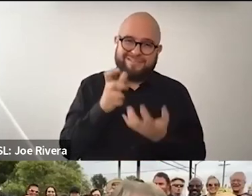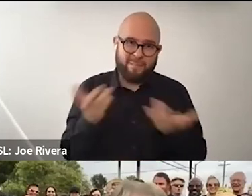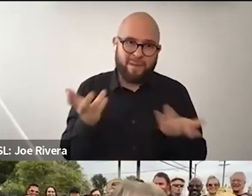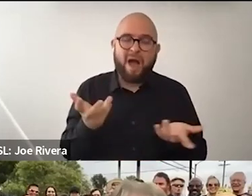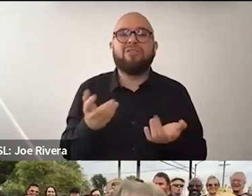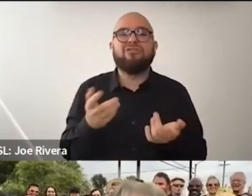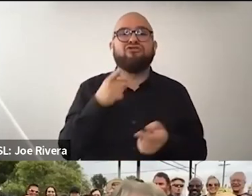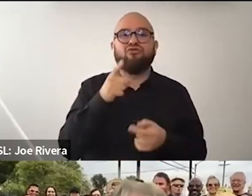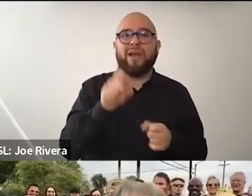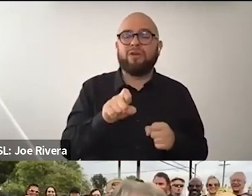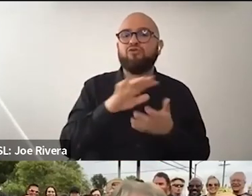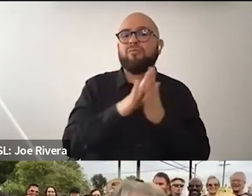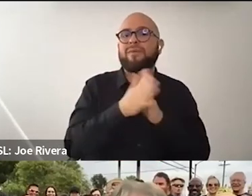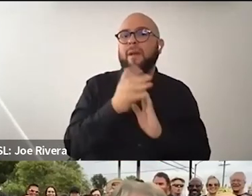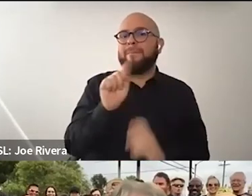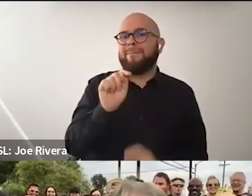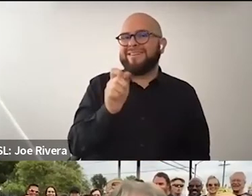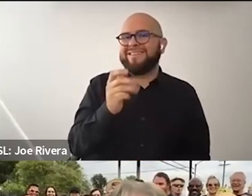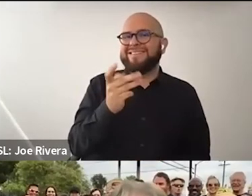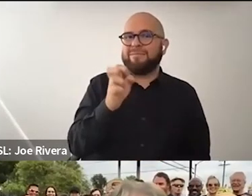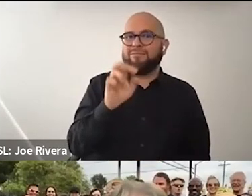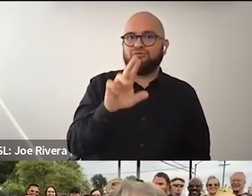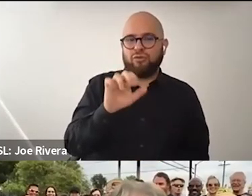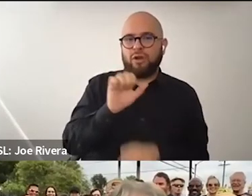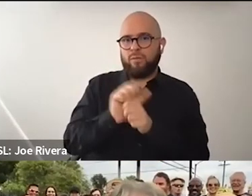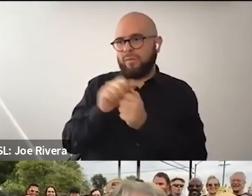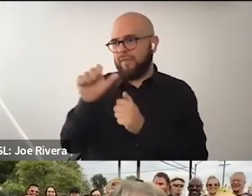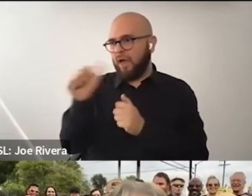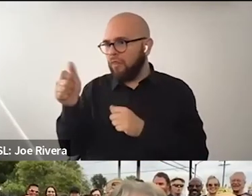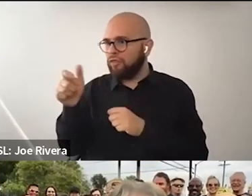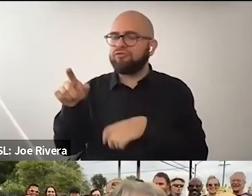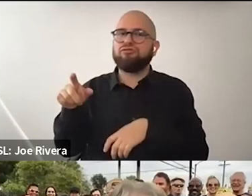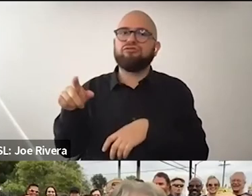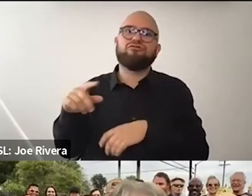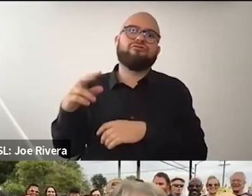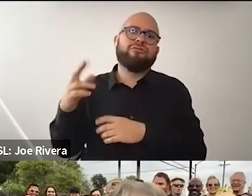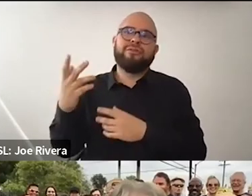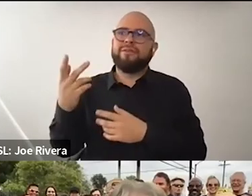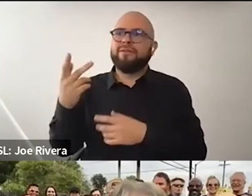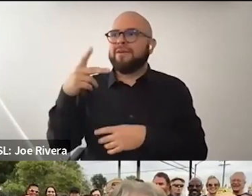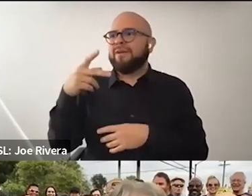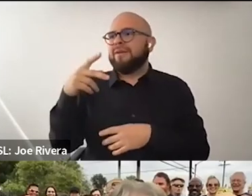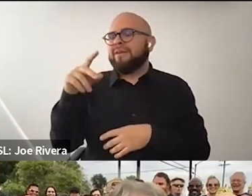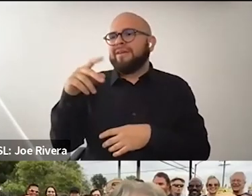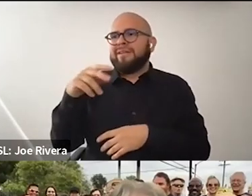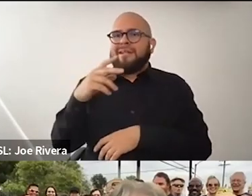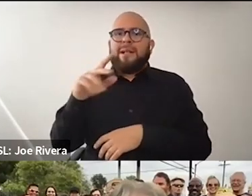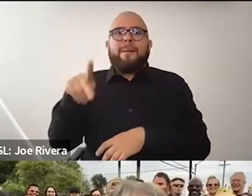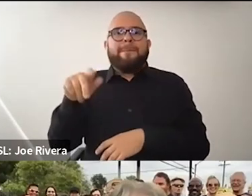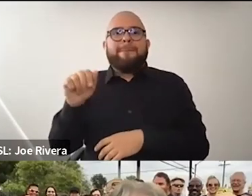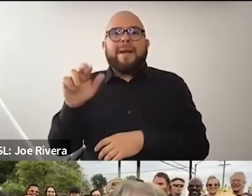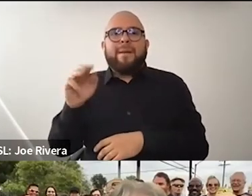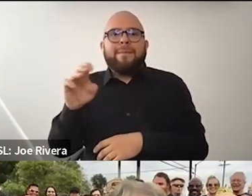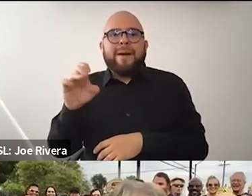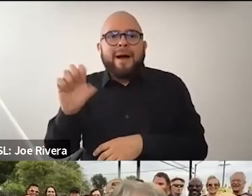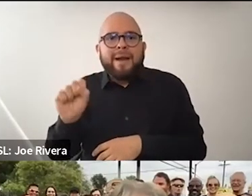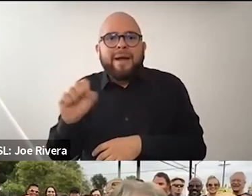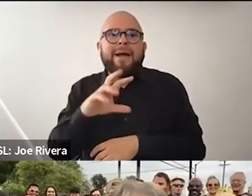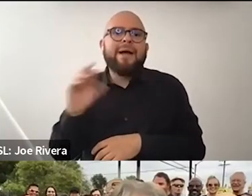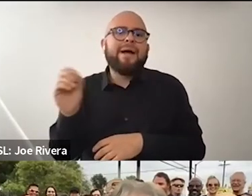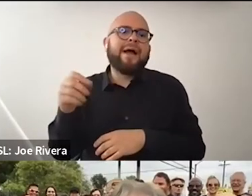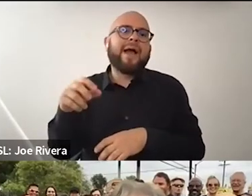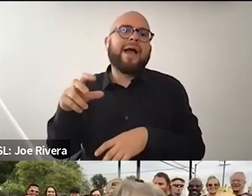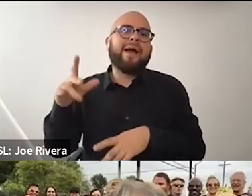other firefighters and paramedics and get together. And the reason I'm saying this is because we look at this as just kind of an entertainment world.